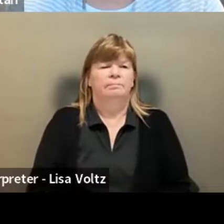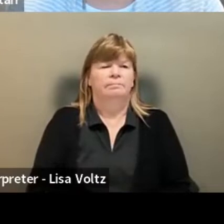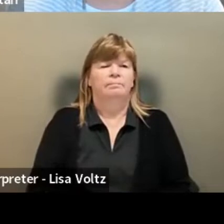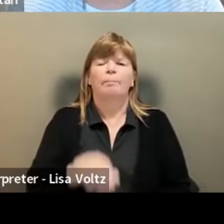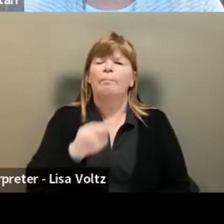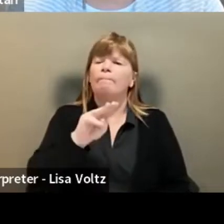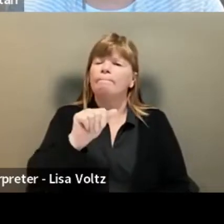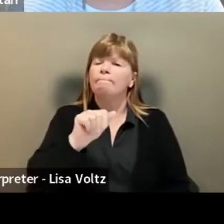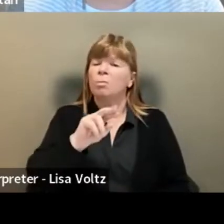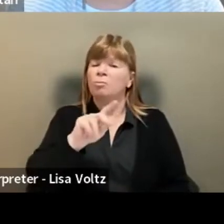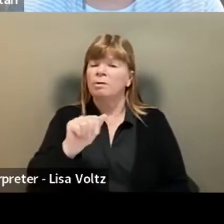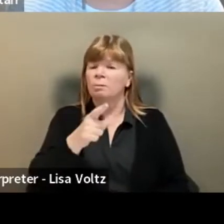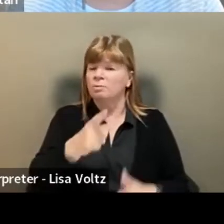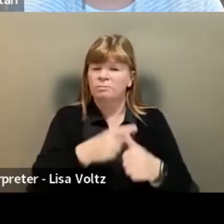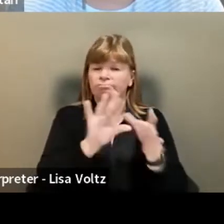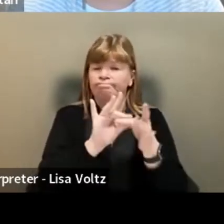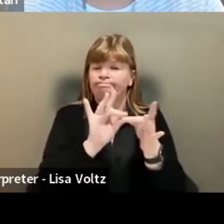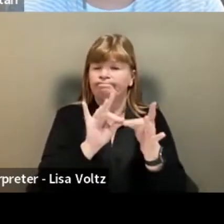Maria, do you want to talk first about that?